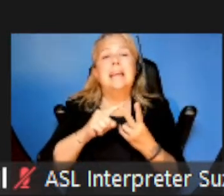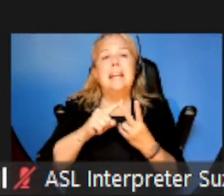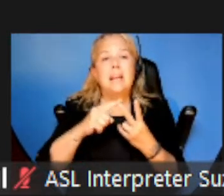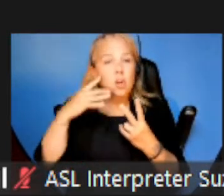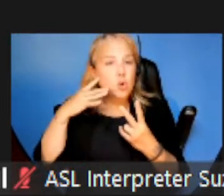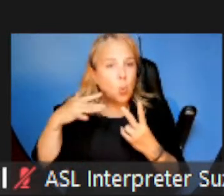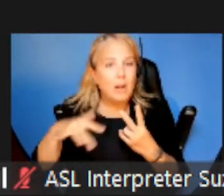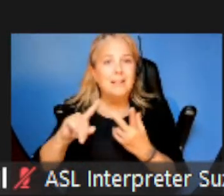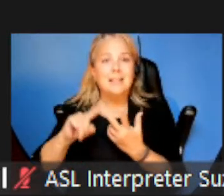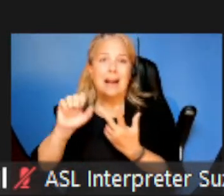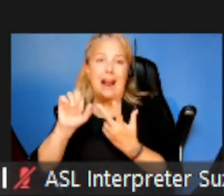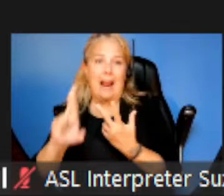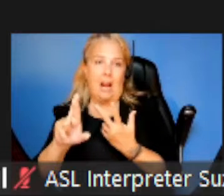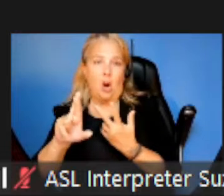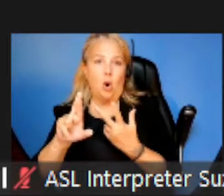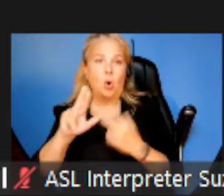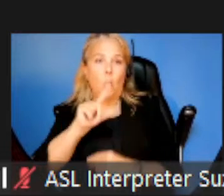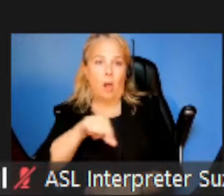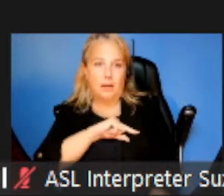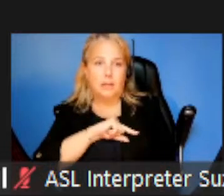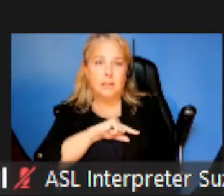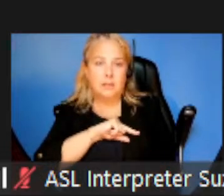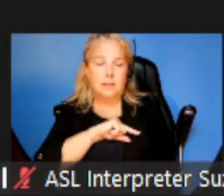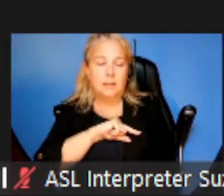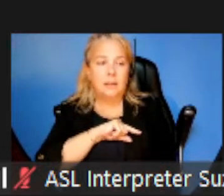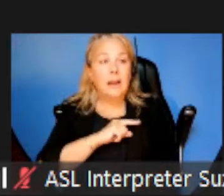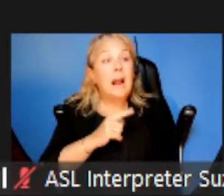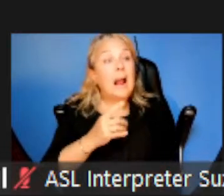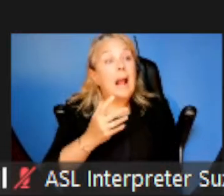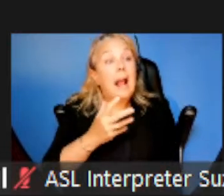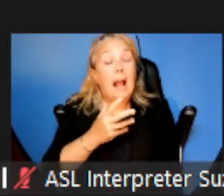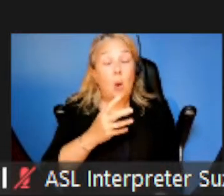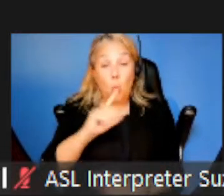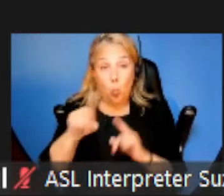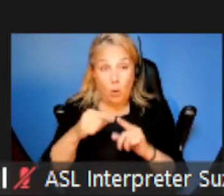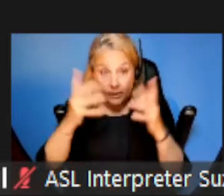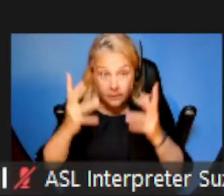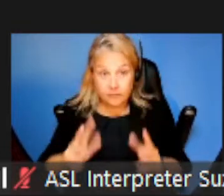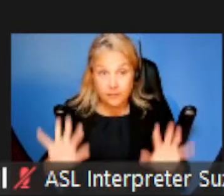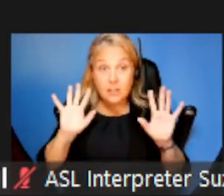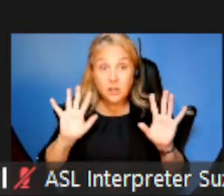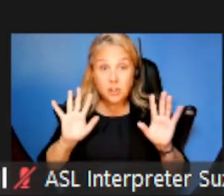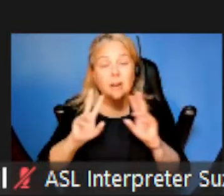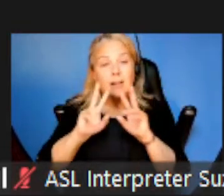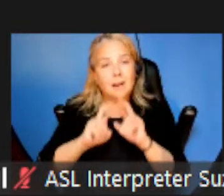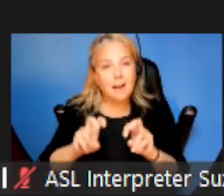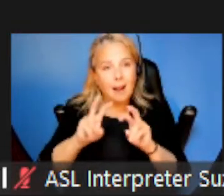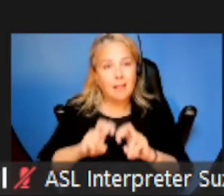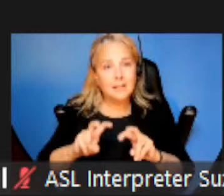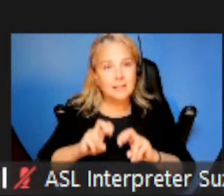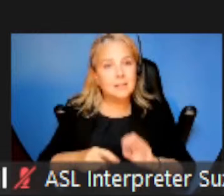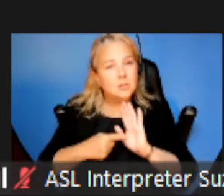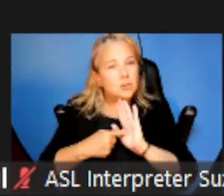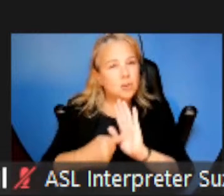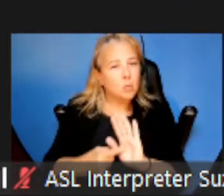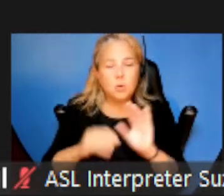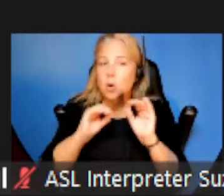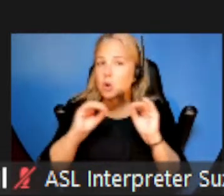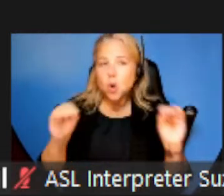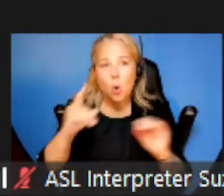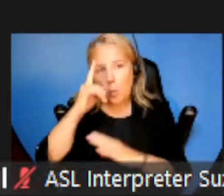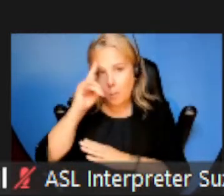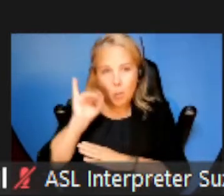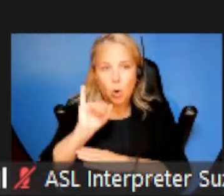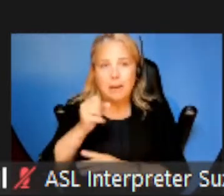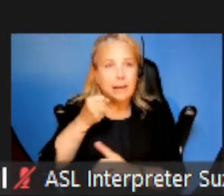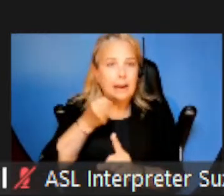project. In its final built condition, the analysis indicates no permanent